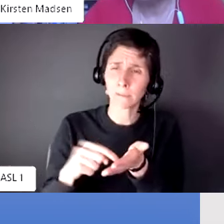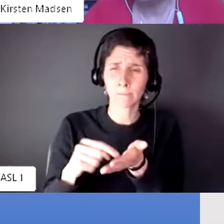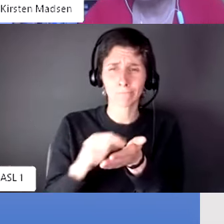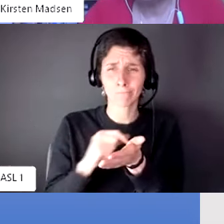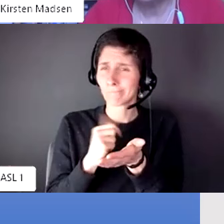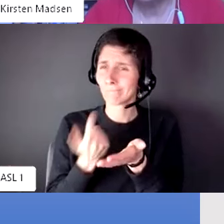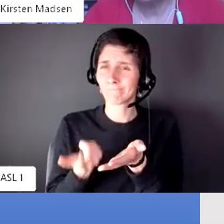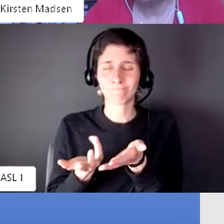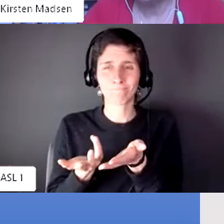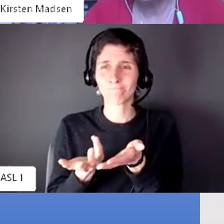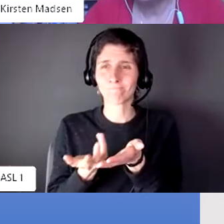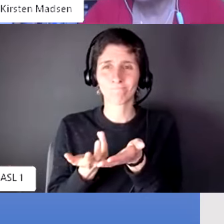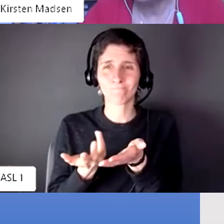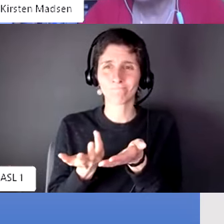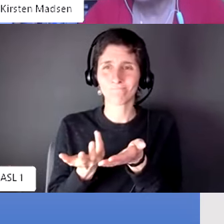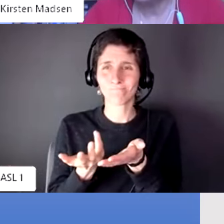to be,